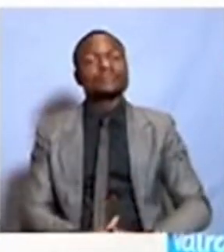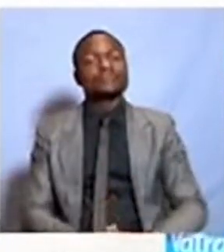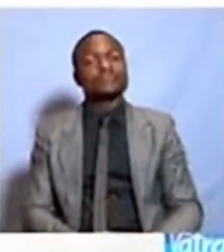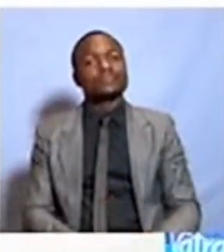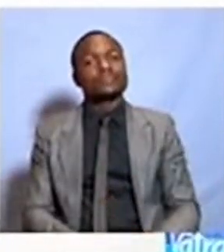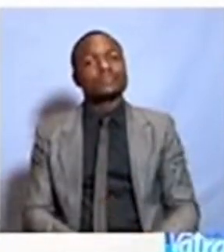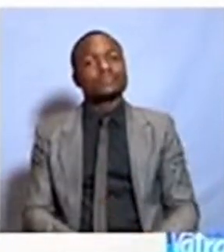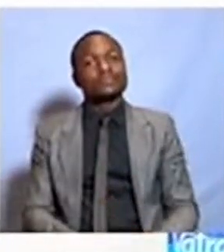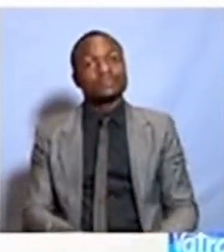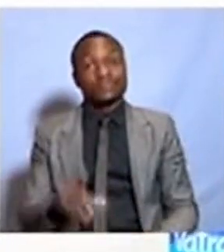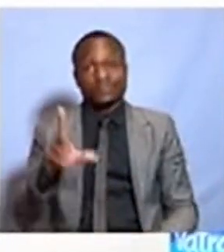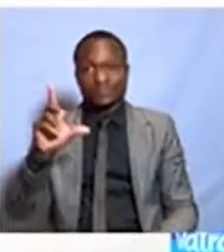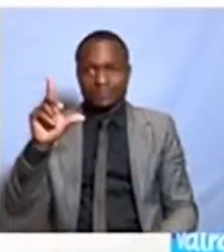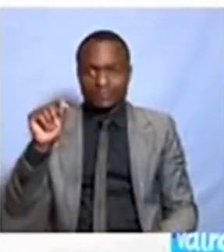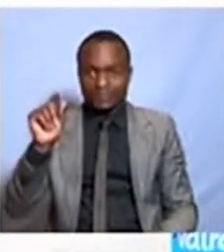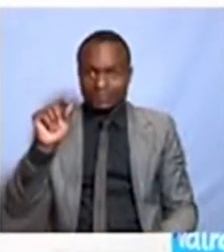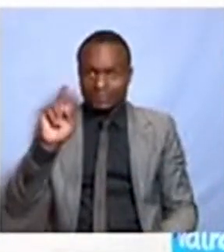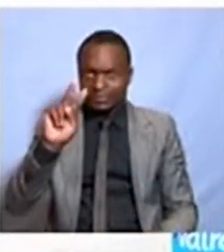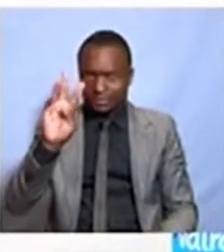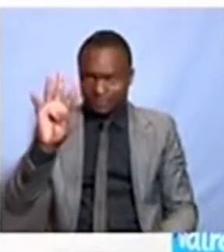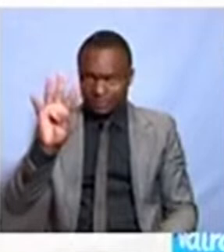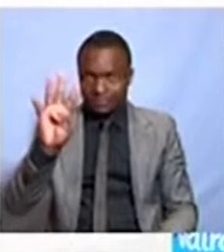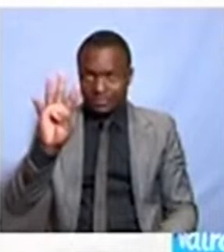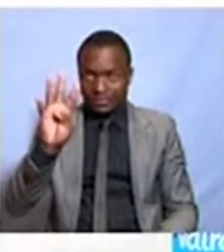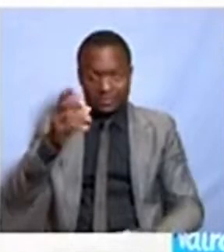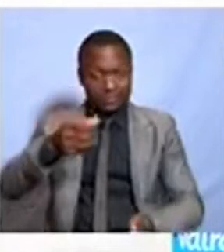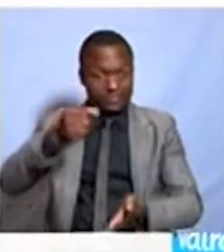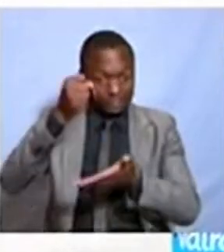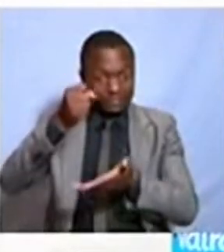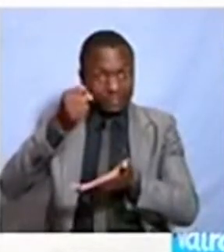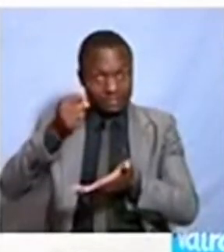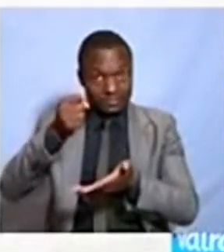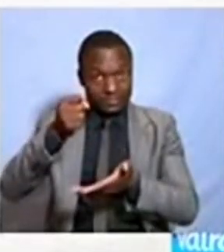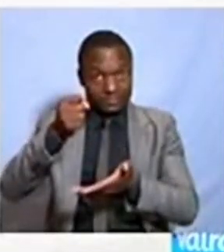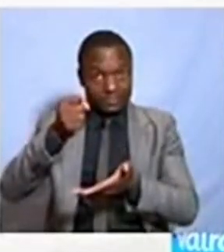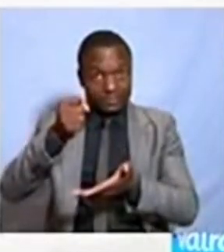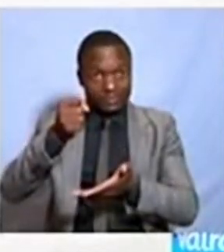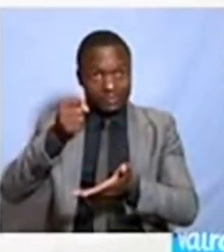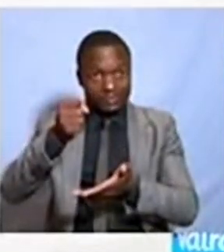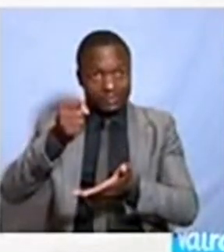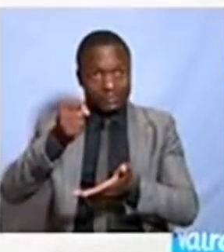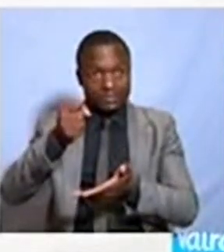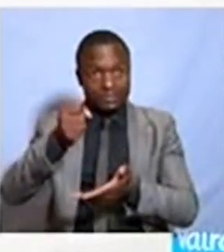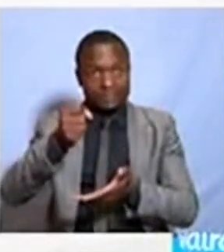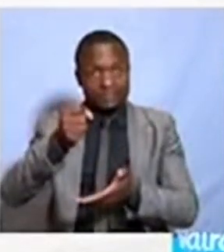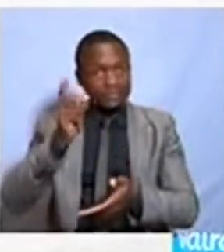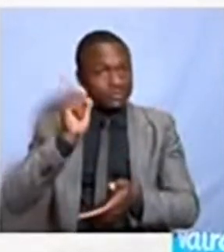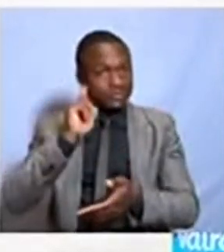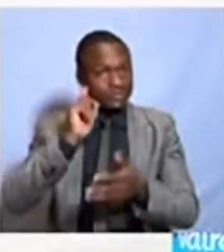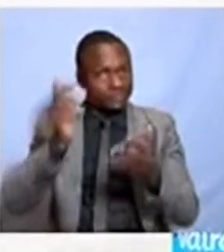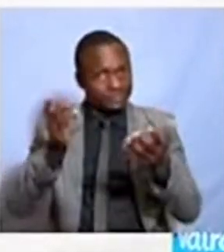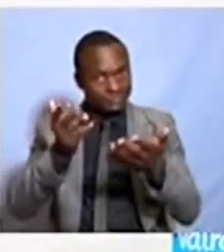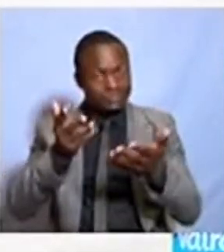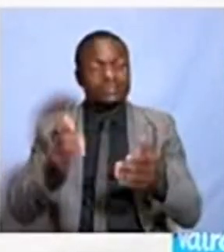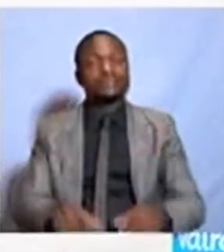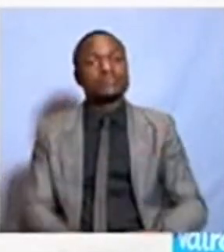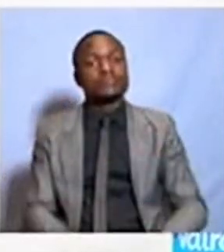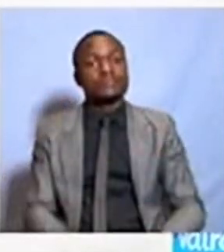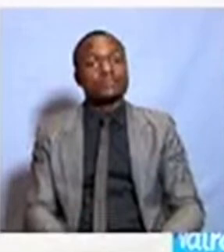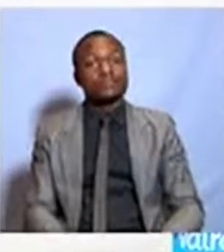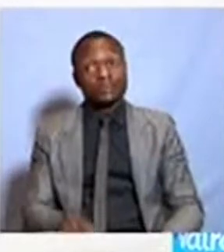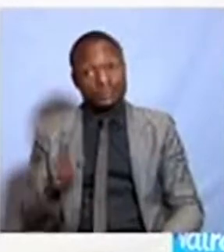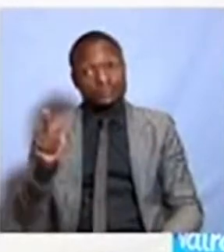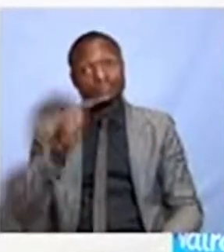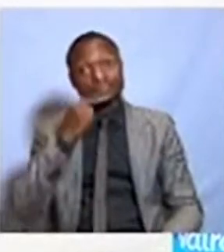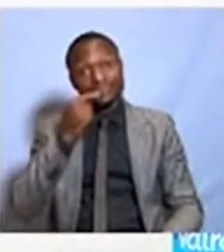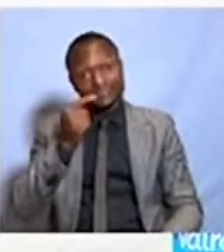in this year's budget, to be specific, this ministry. Put your mic properly, we can't hear you. I'm